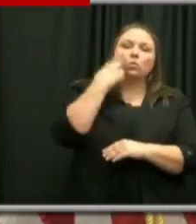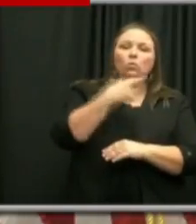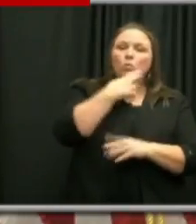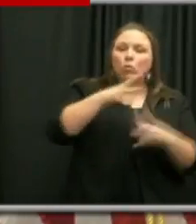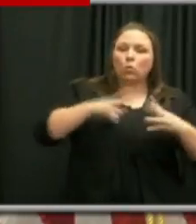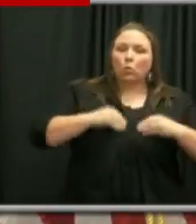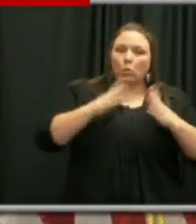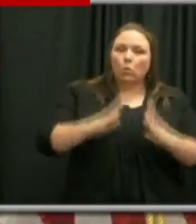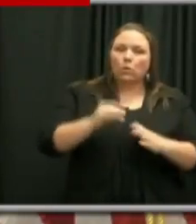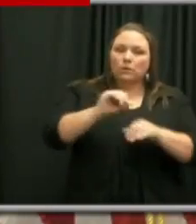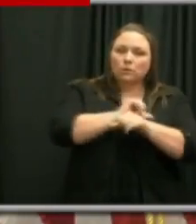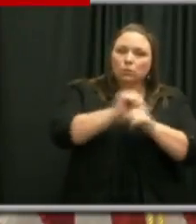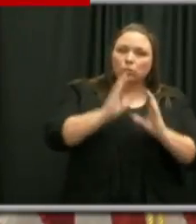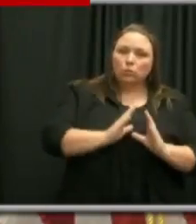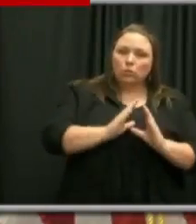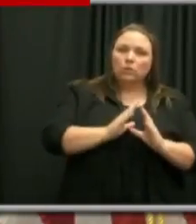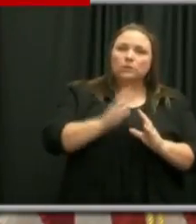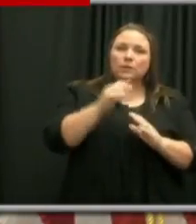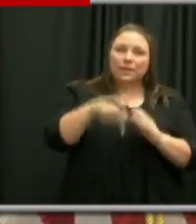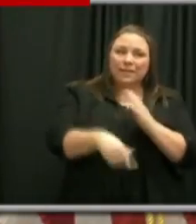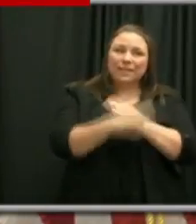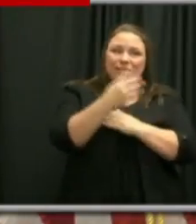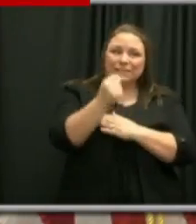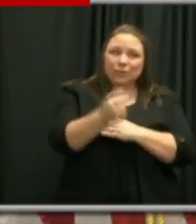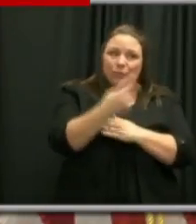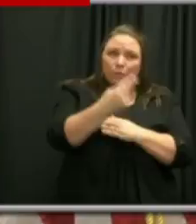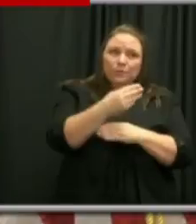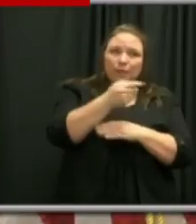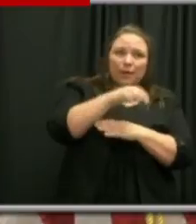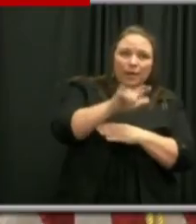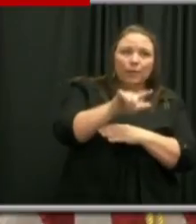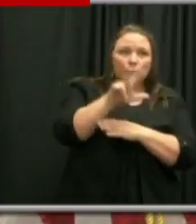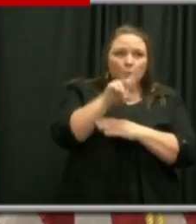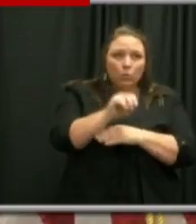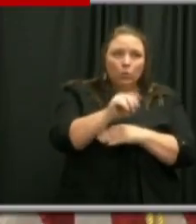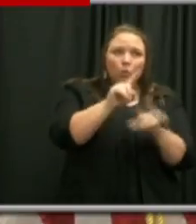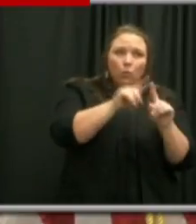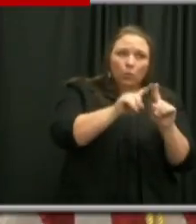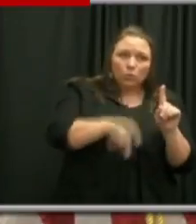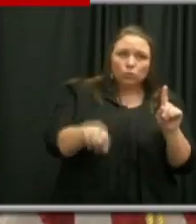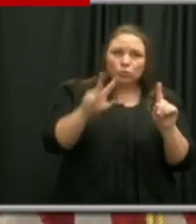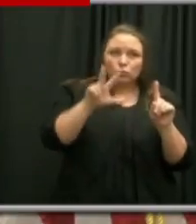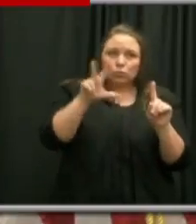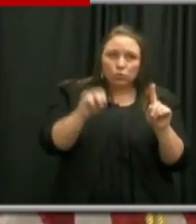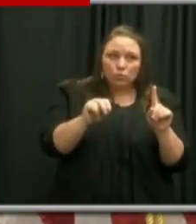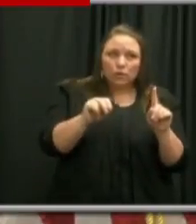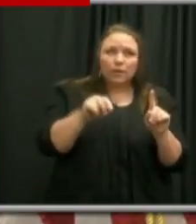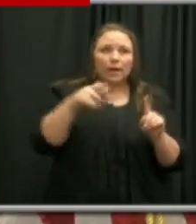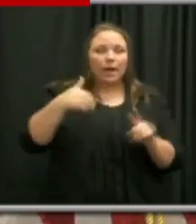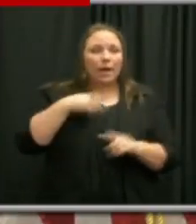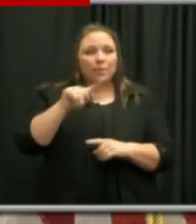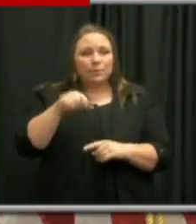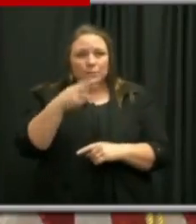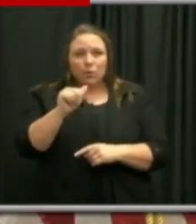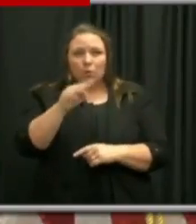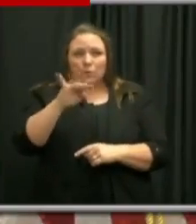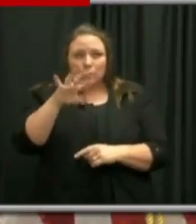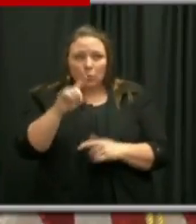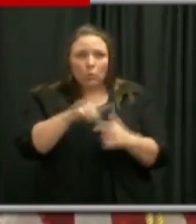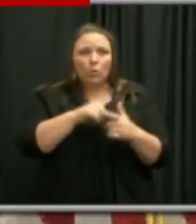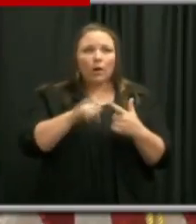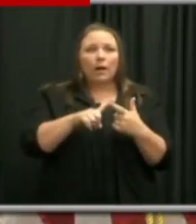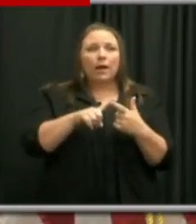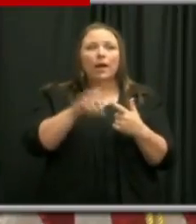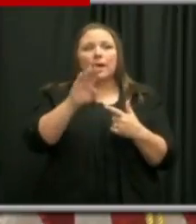this Thursday, April 30th, from 1 p.m. to 2:30 p.m., featuring Martha Boyd of Baker Donaldson, Benjamin